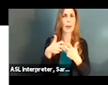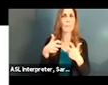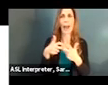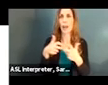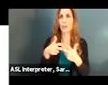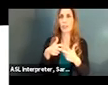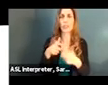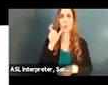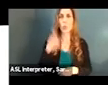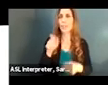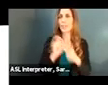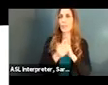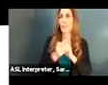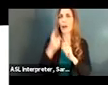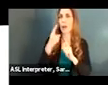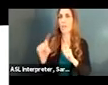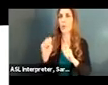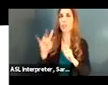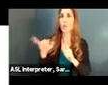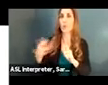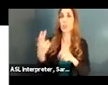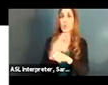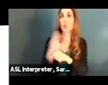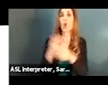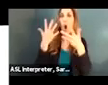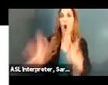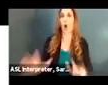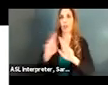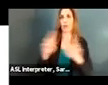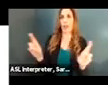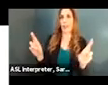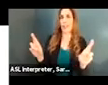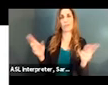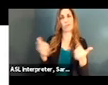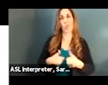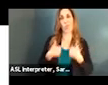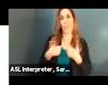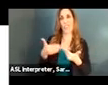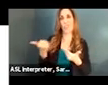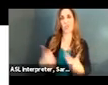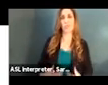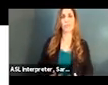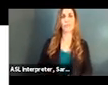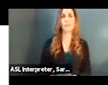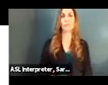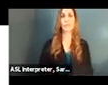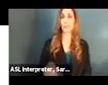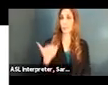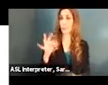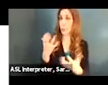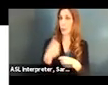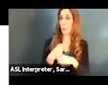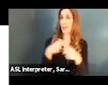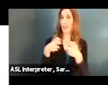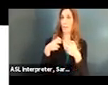be modified for switch use. They already are ready to go for switch use. And that makes your life much simpler. Though, if you want to make a battery interrupter,